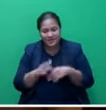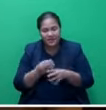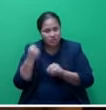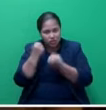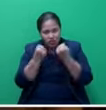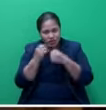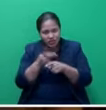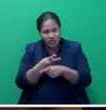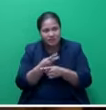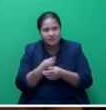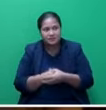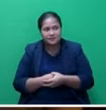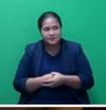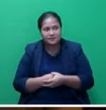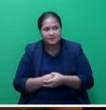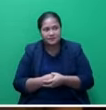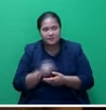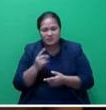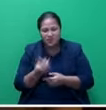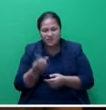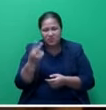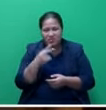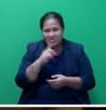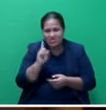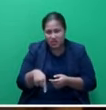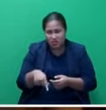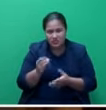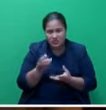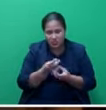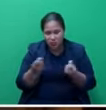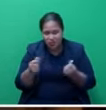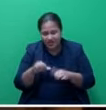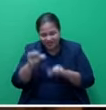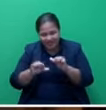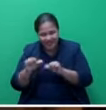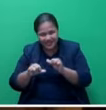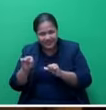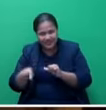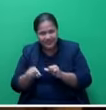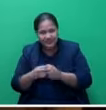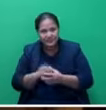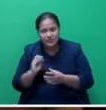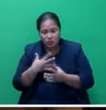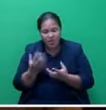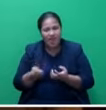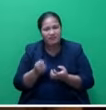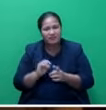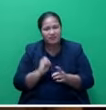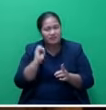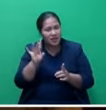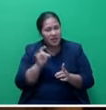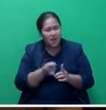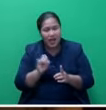SRIF carries around 2,000 soil and leaf analysis projects annually. To extend its outreach, SRIF